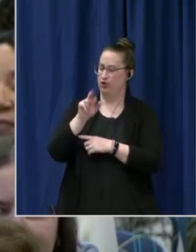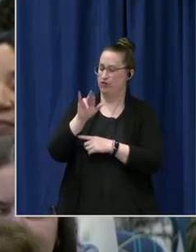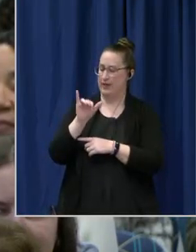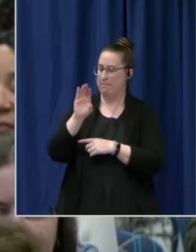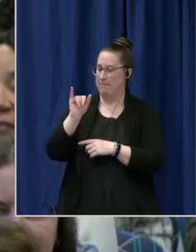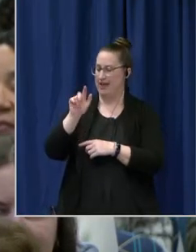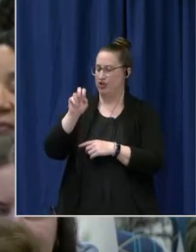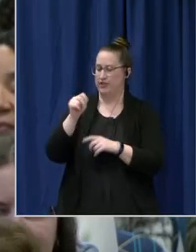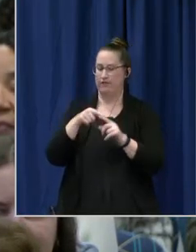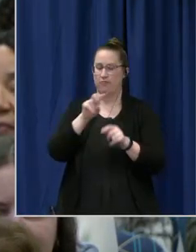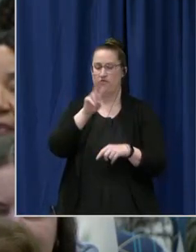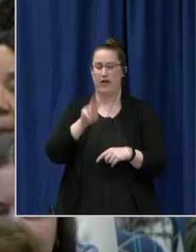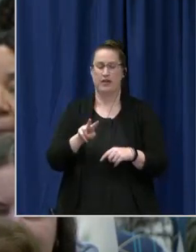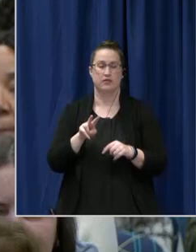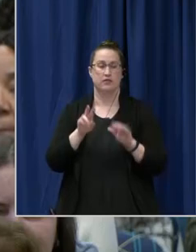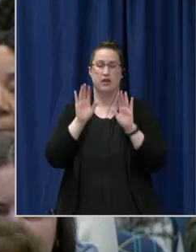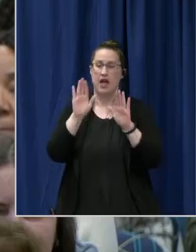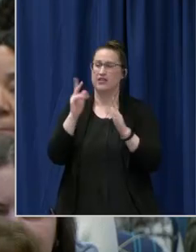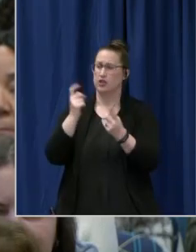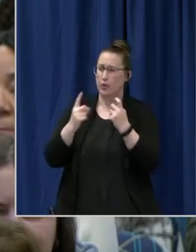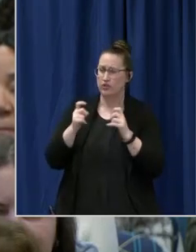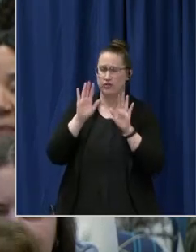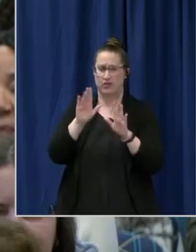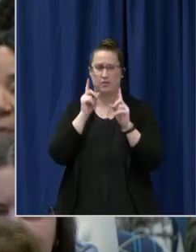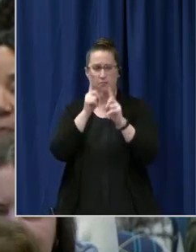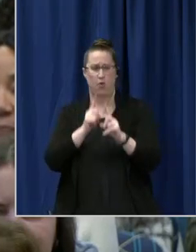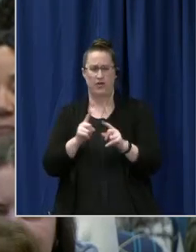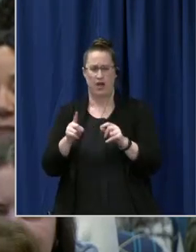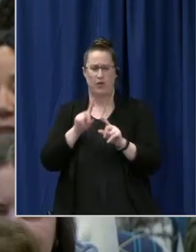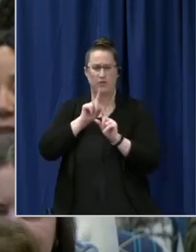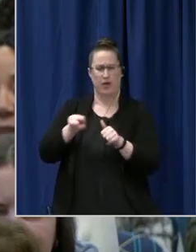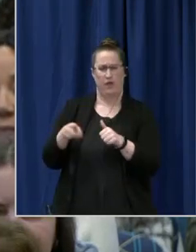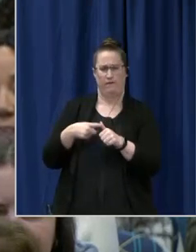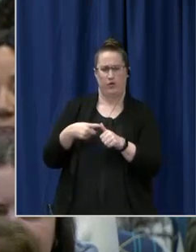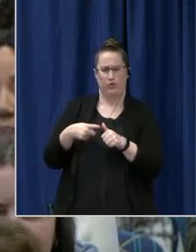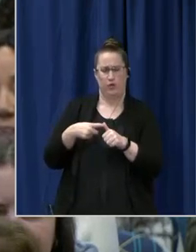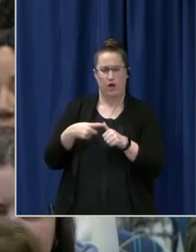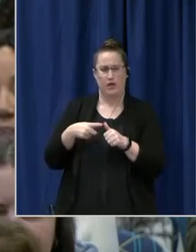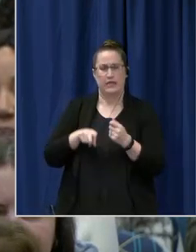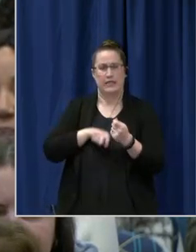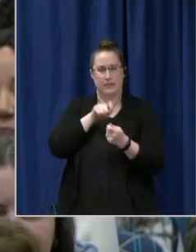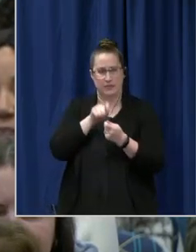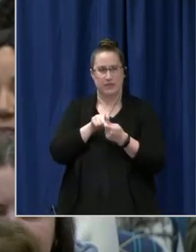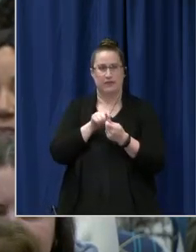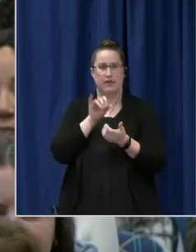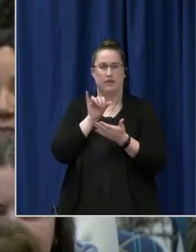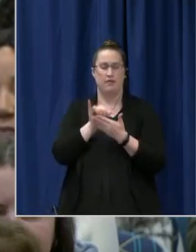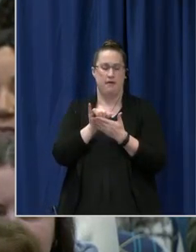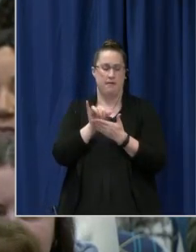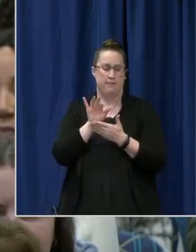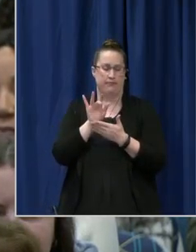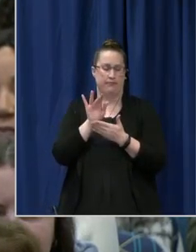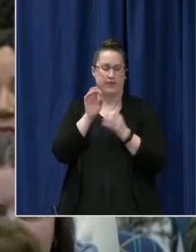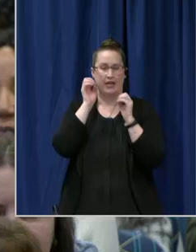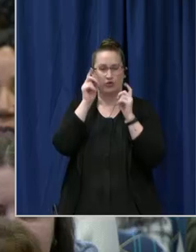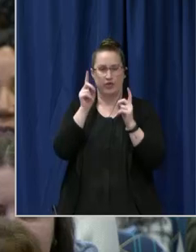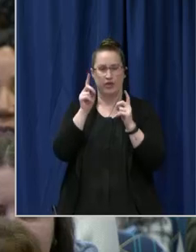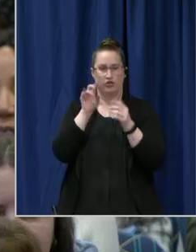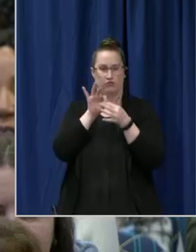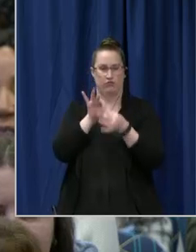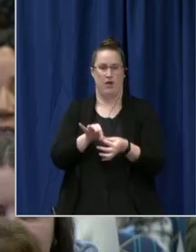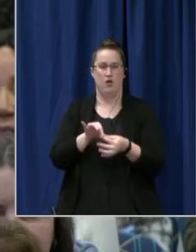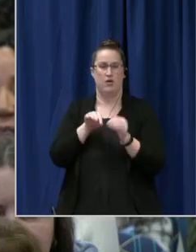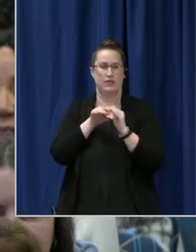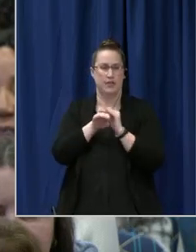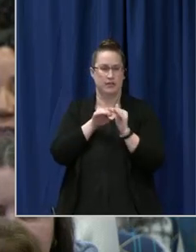of questions, excellent set of points. I just wanted to respond to the first one, specifically that education around